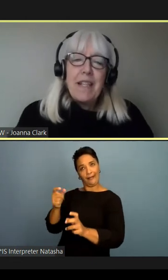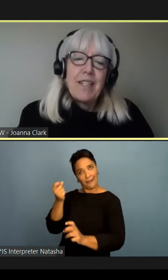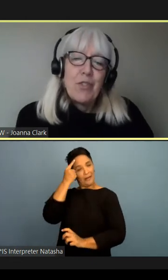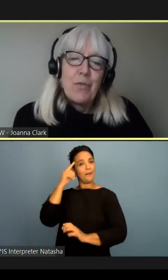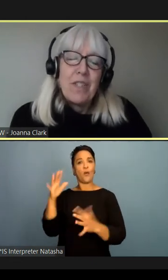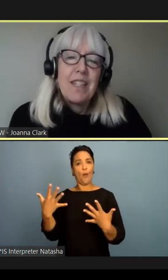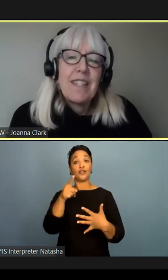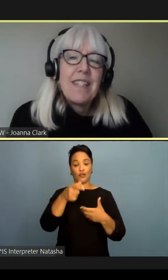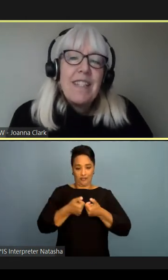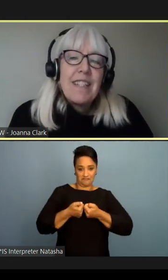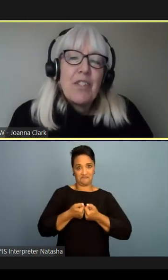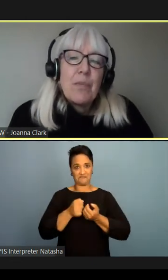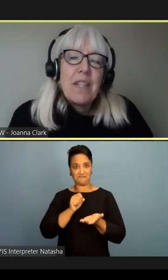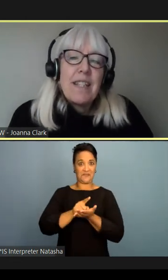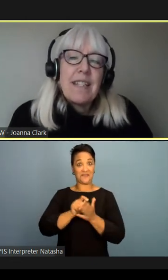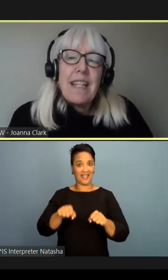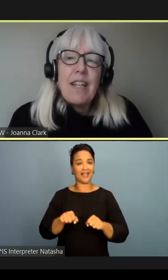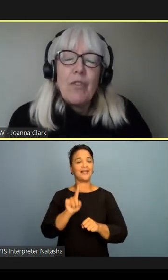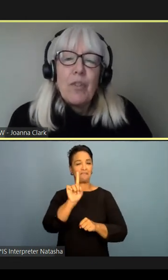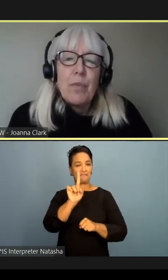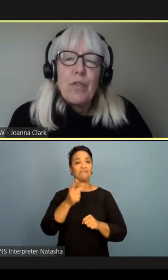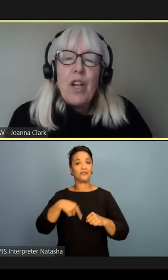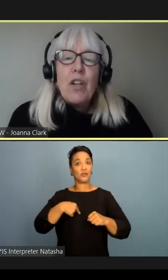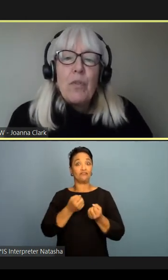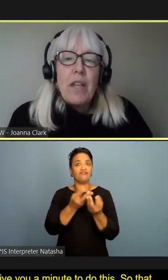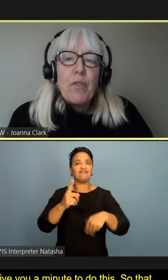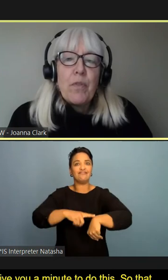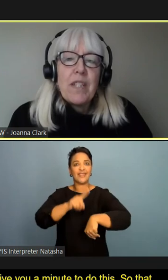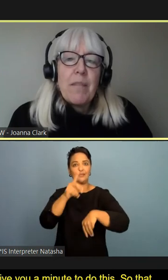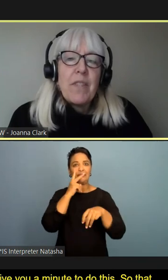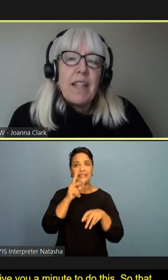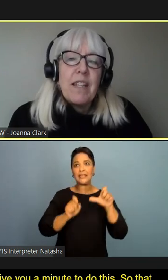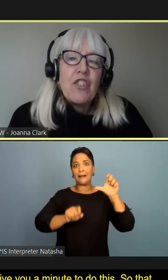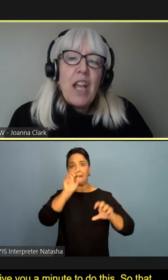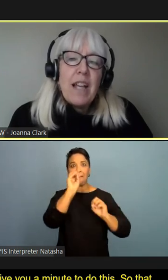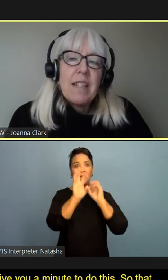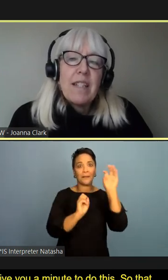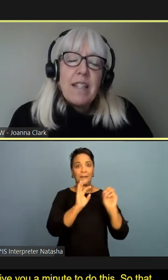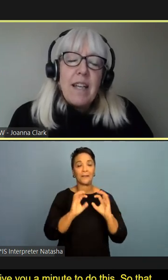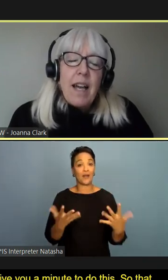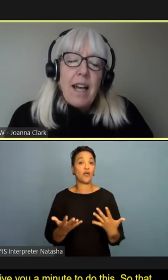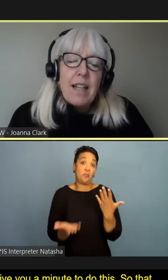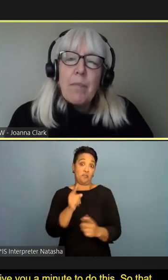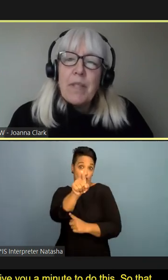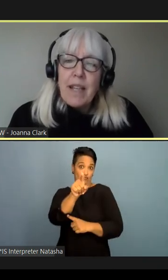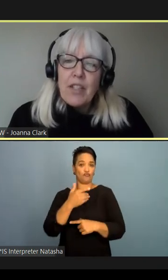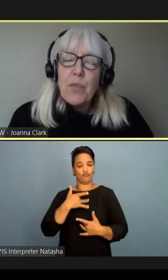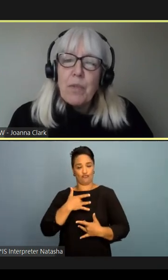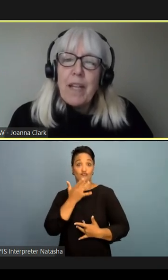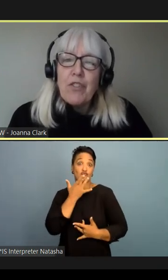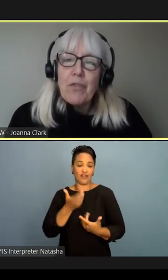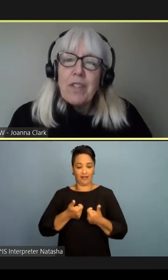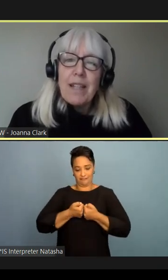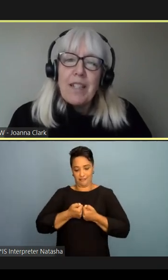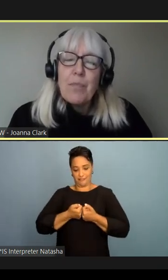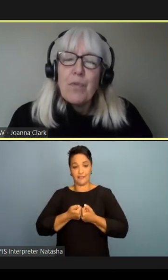a minute to do this so that we can see on the board. If you put something in chat, somebody else will